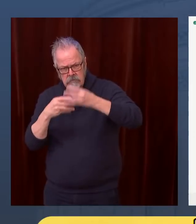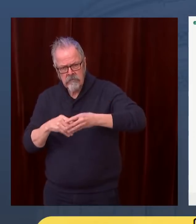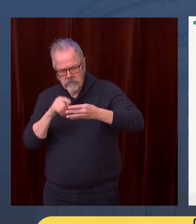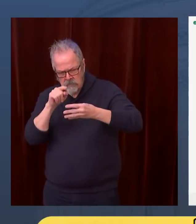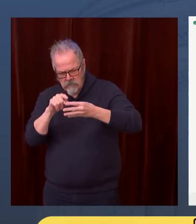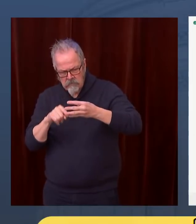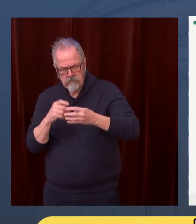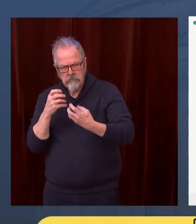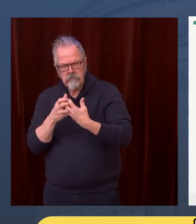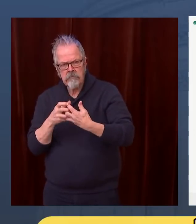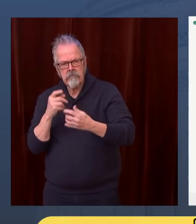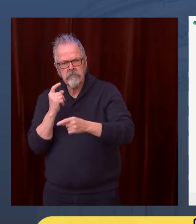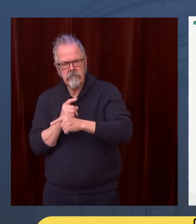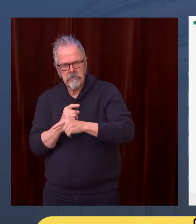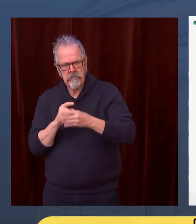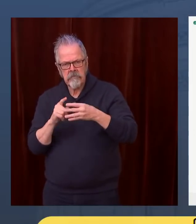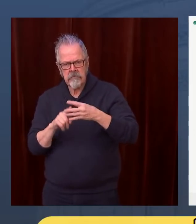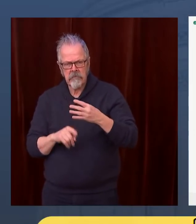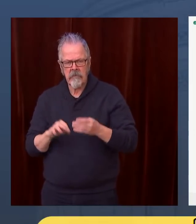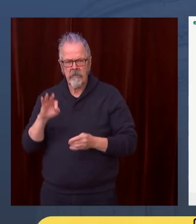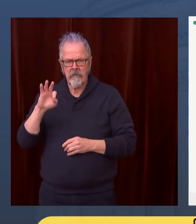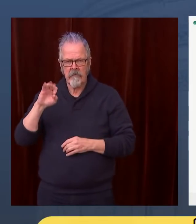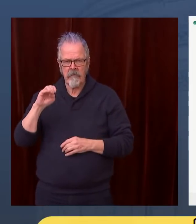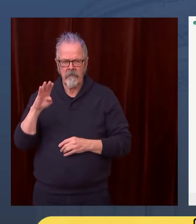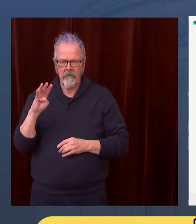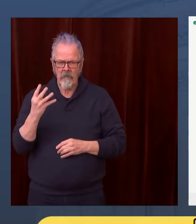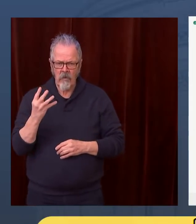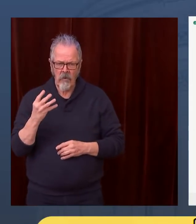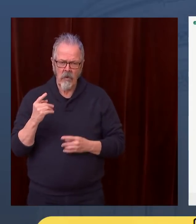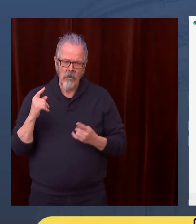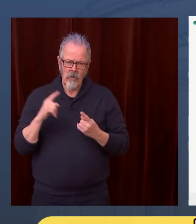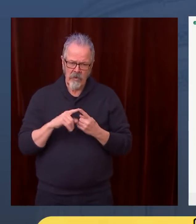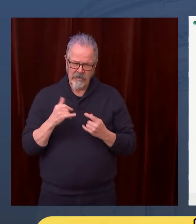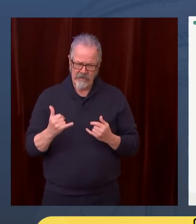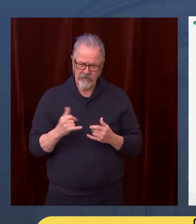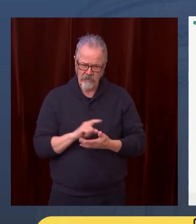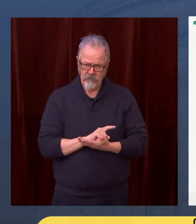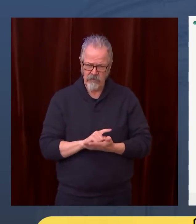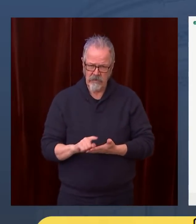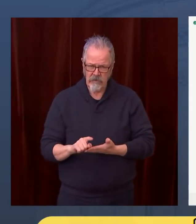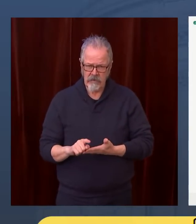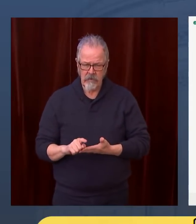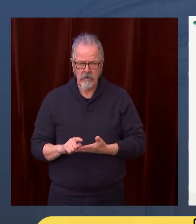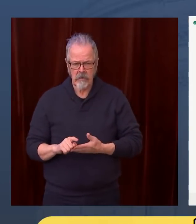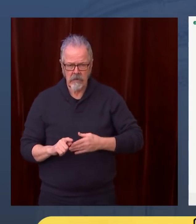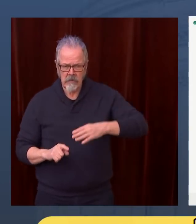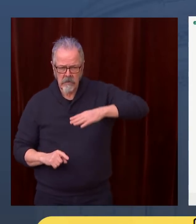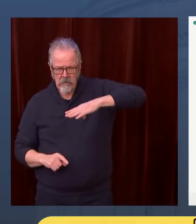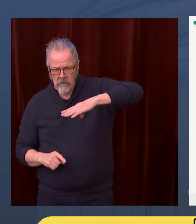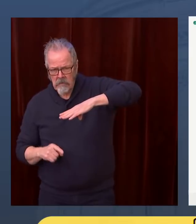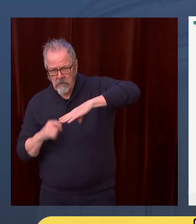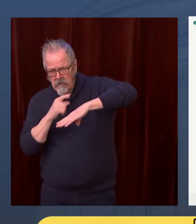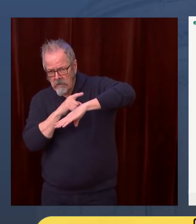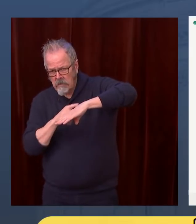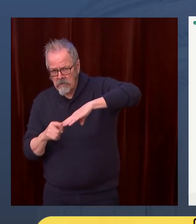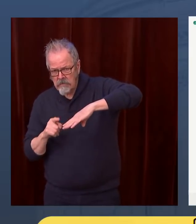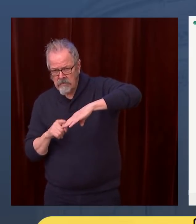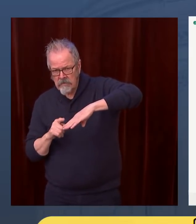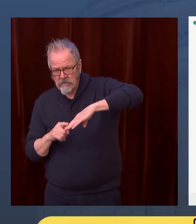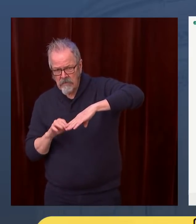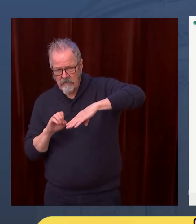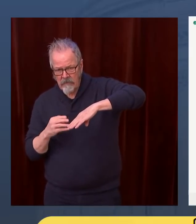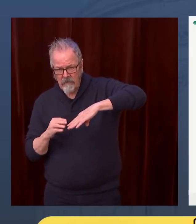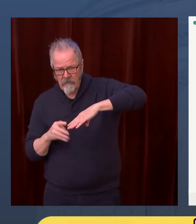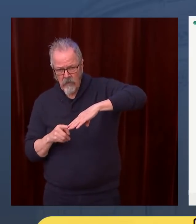4th through the early part of this week. However, with the volume of cases that are coming in, they're not considered